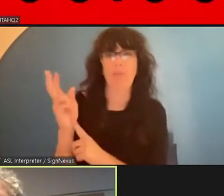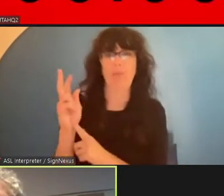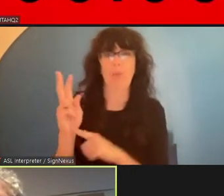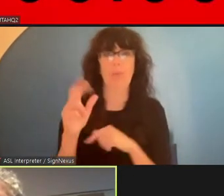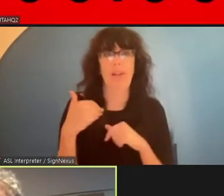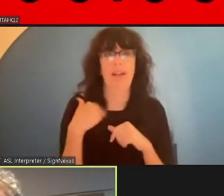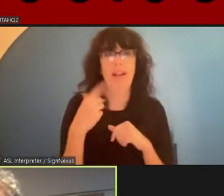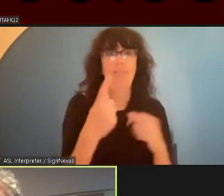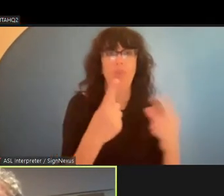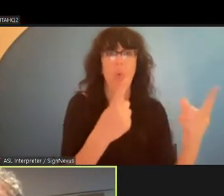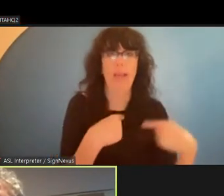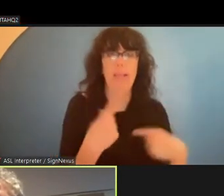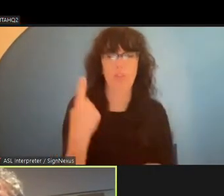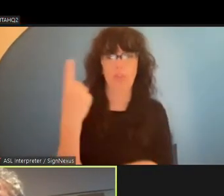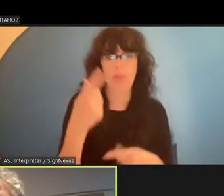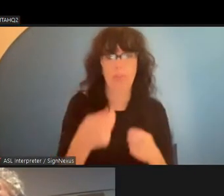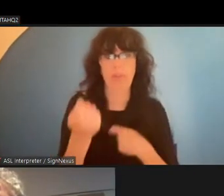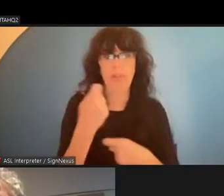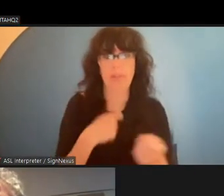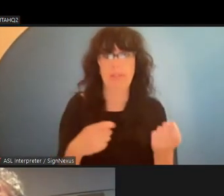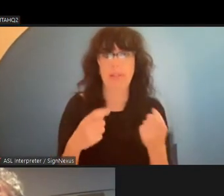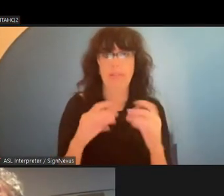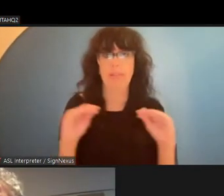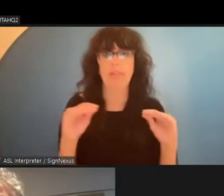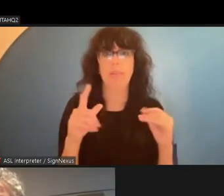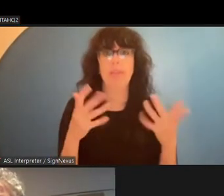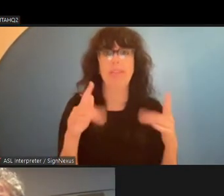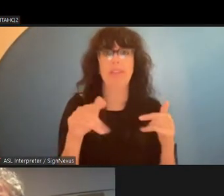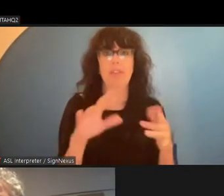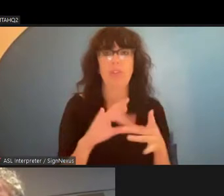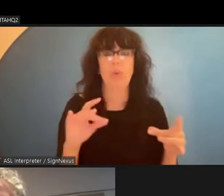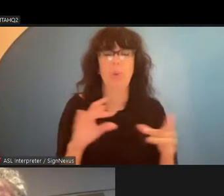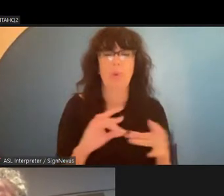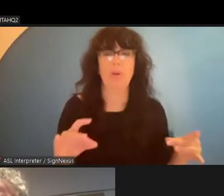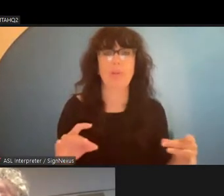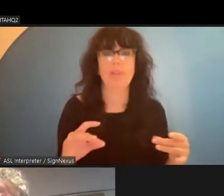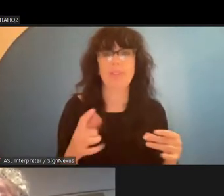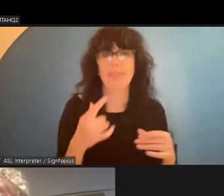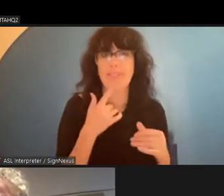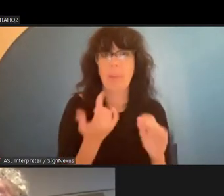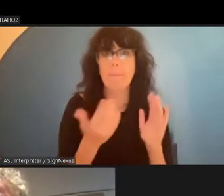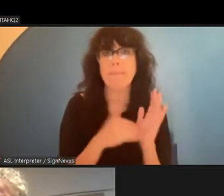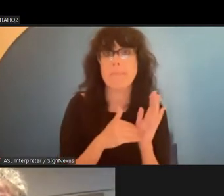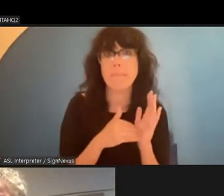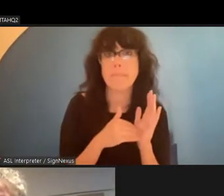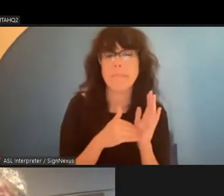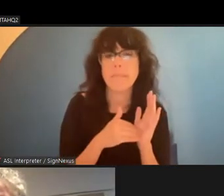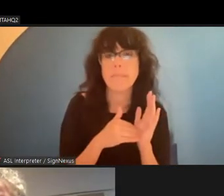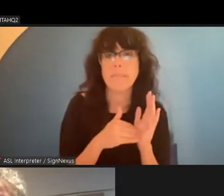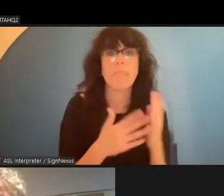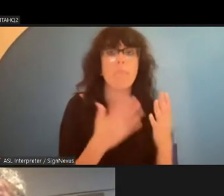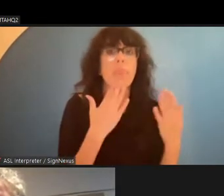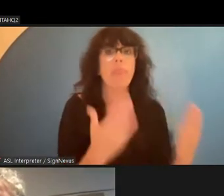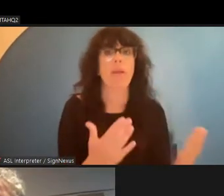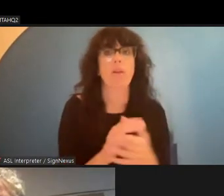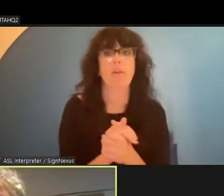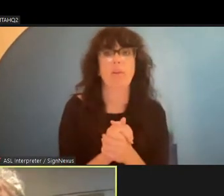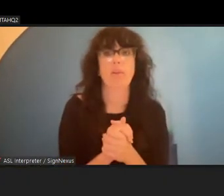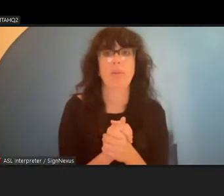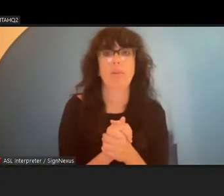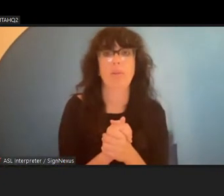something rather than you just conclude your remarks say it again thank you